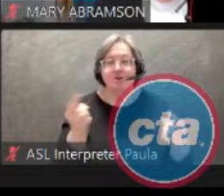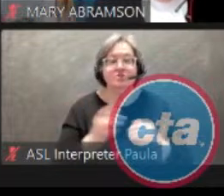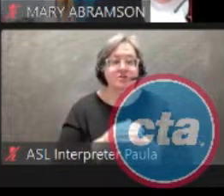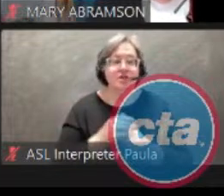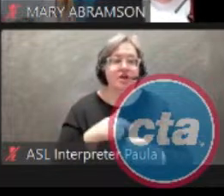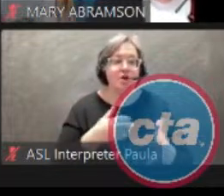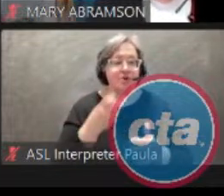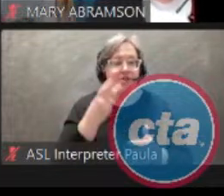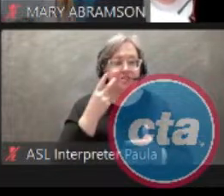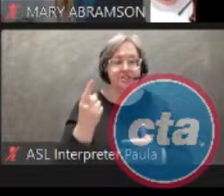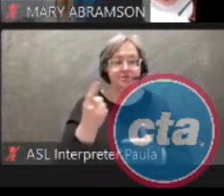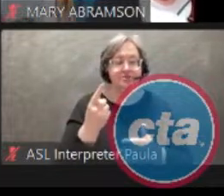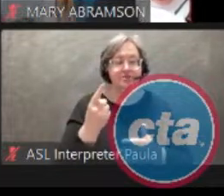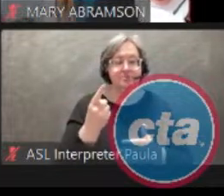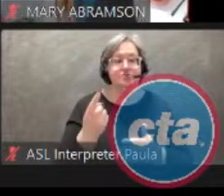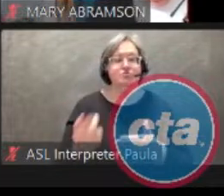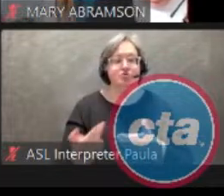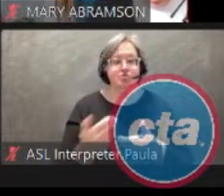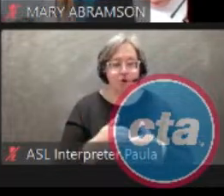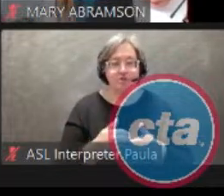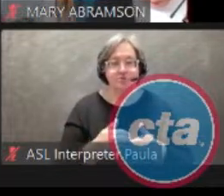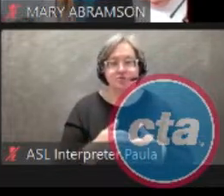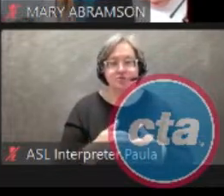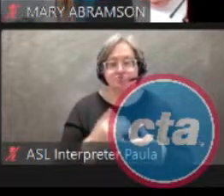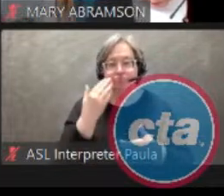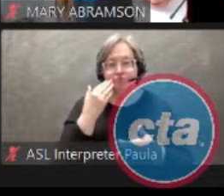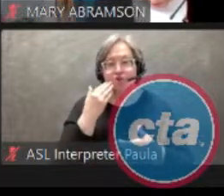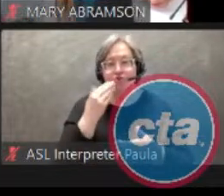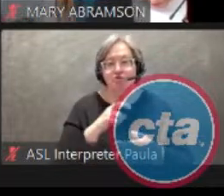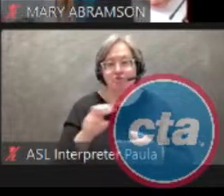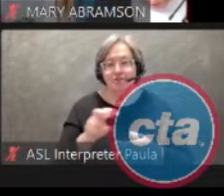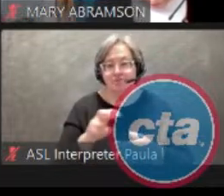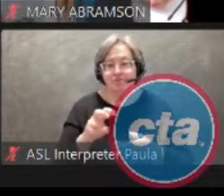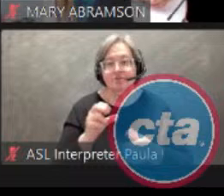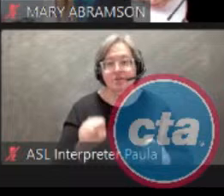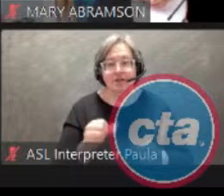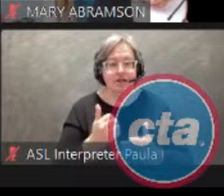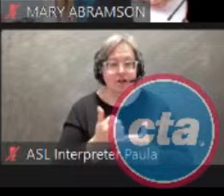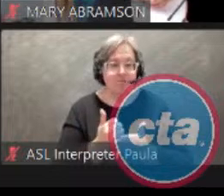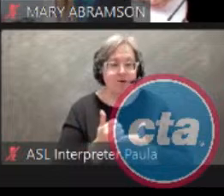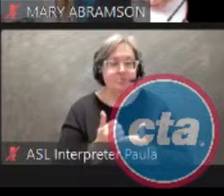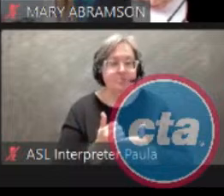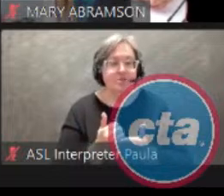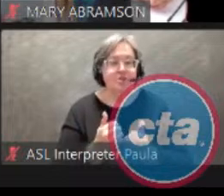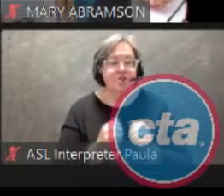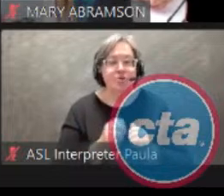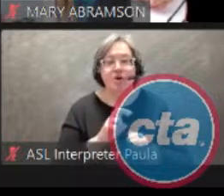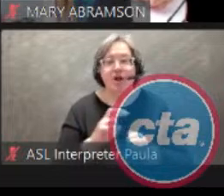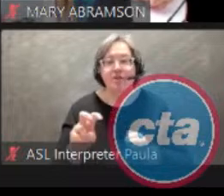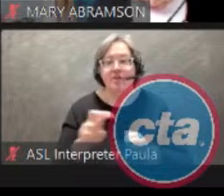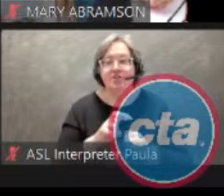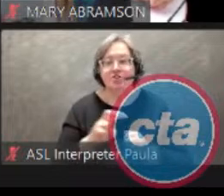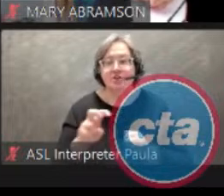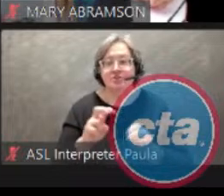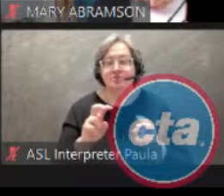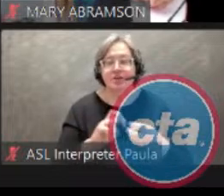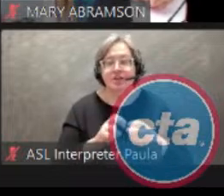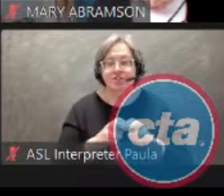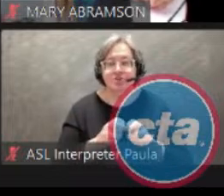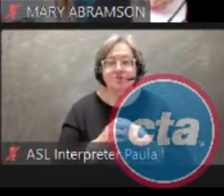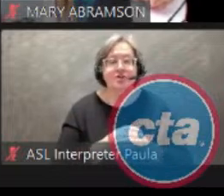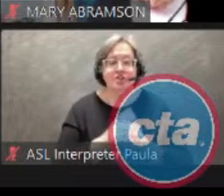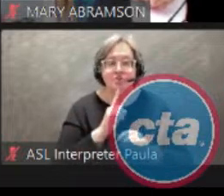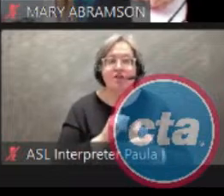love to see somebody come on board that is well-versed in transportation, can really help with this transportation issue because it's